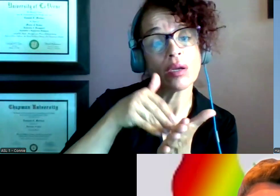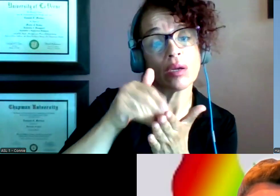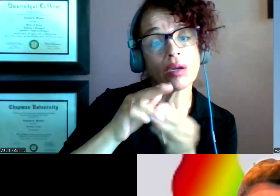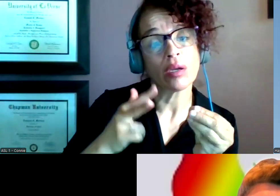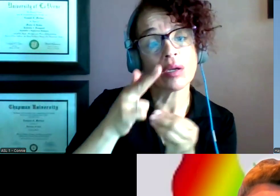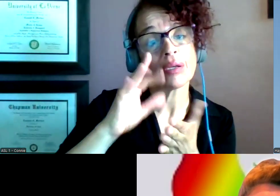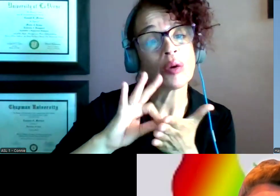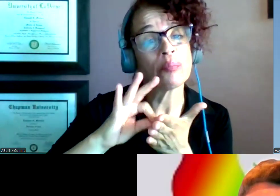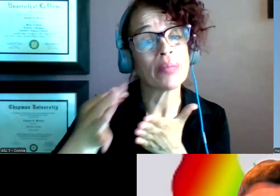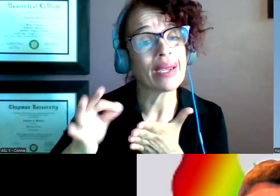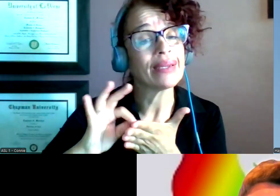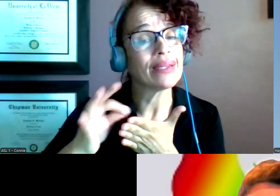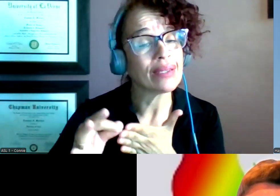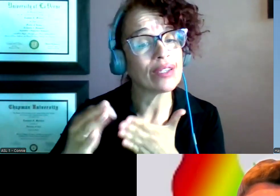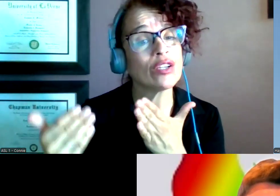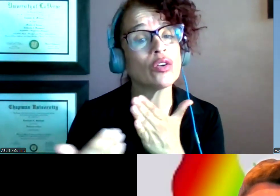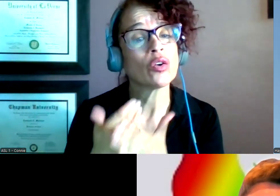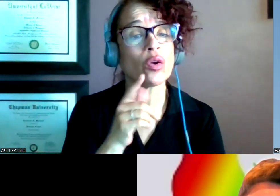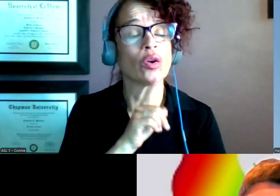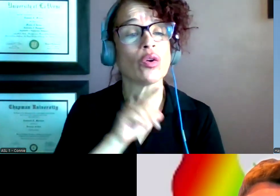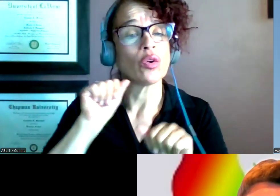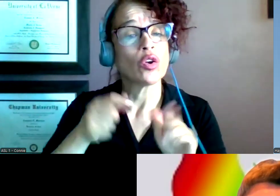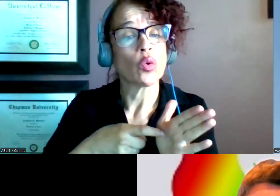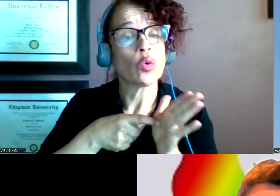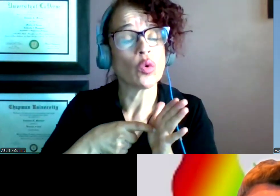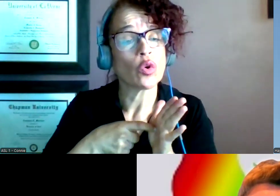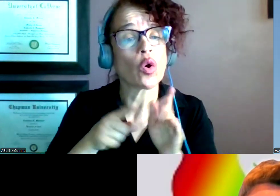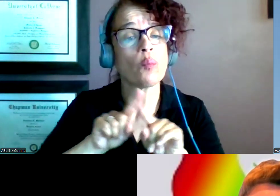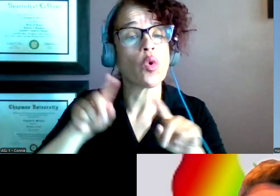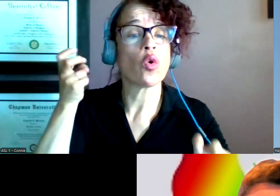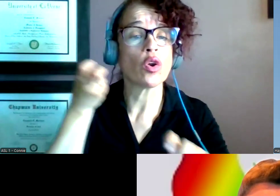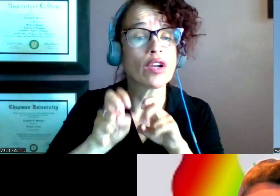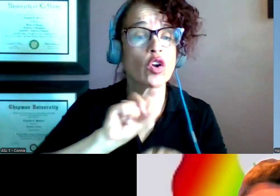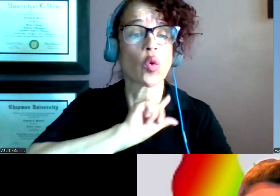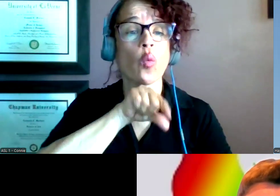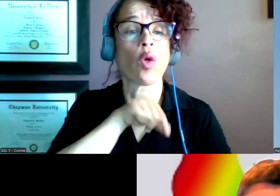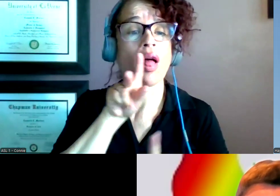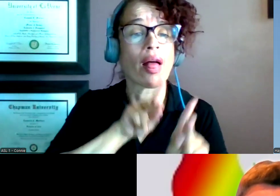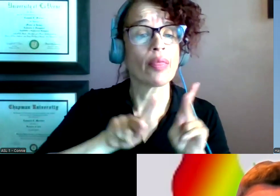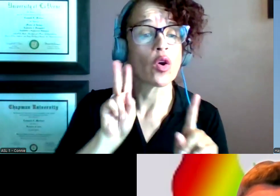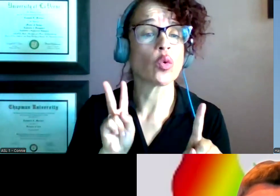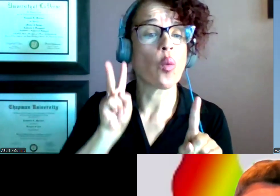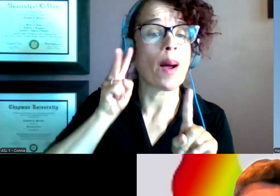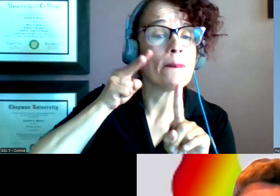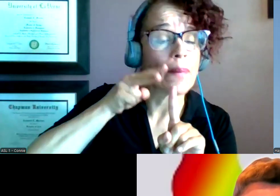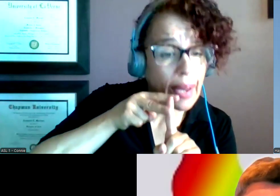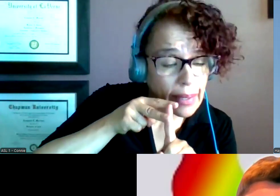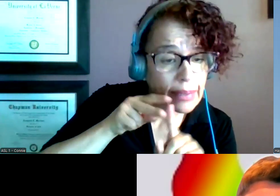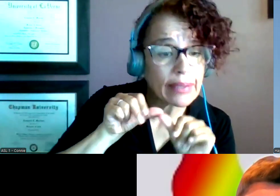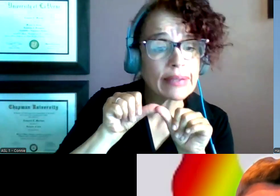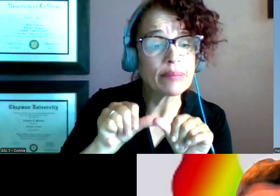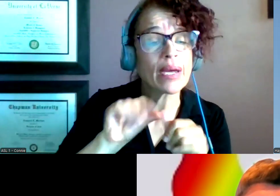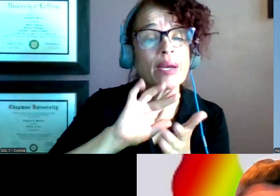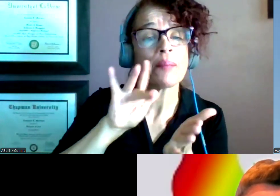to Medicaid, and new eligibility requirements making it more difficult for qualified people to apply and retain the